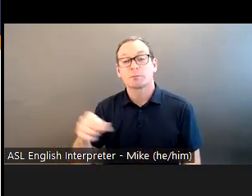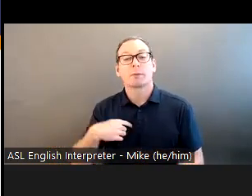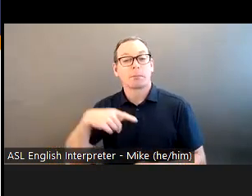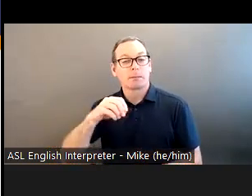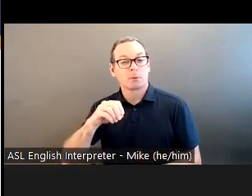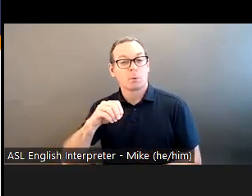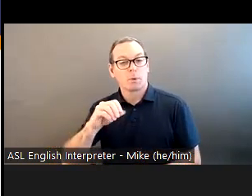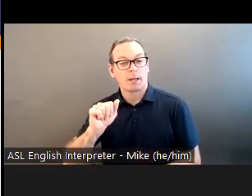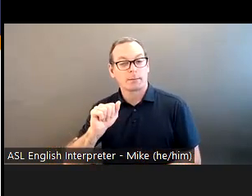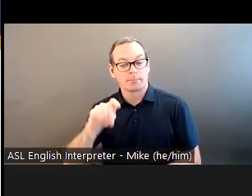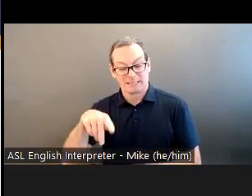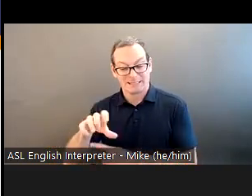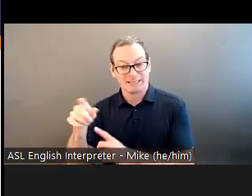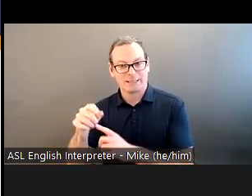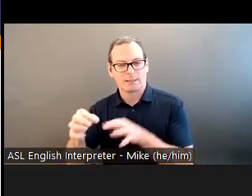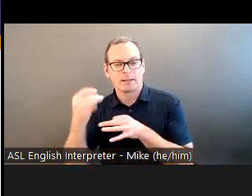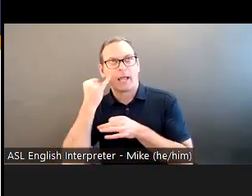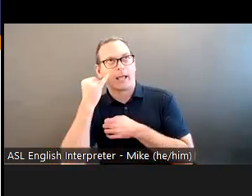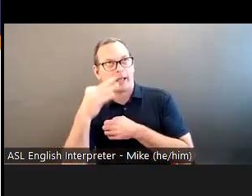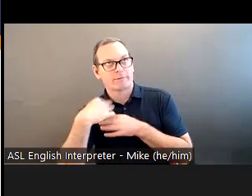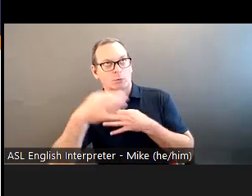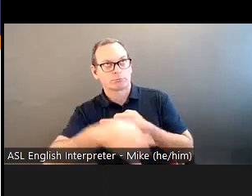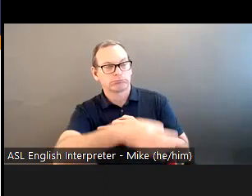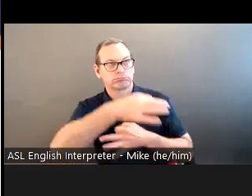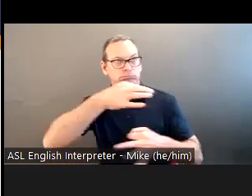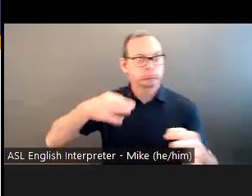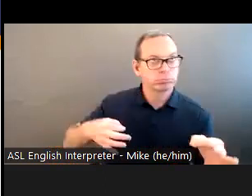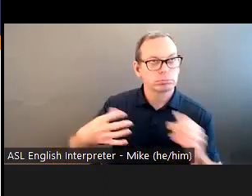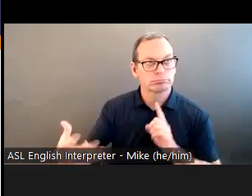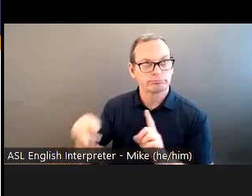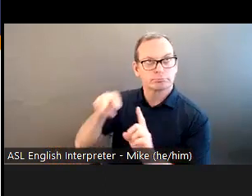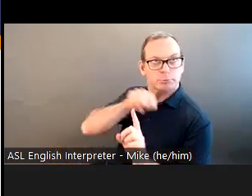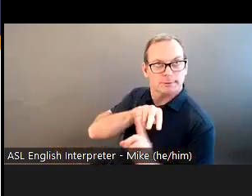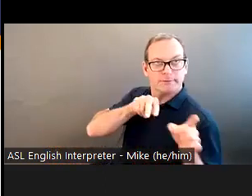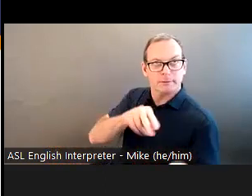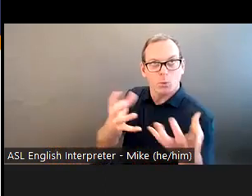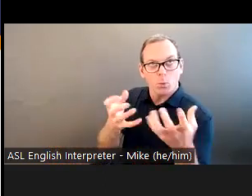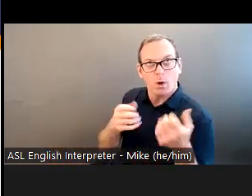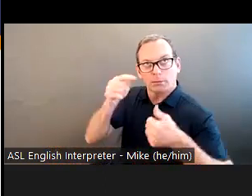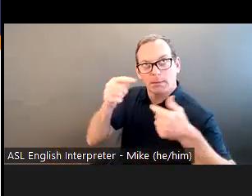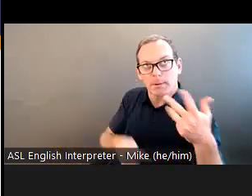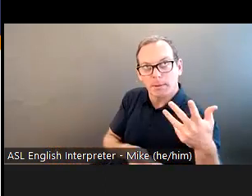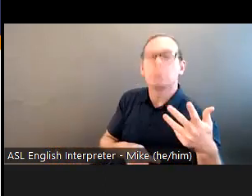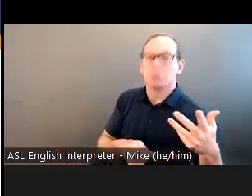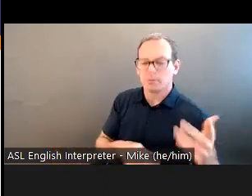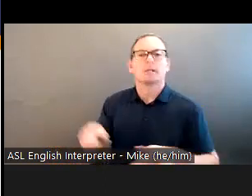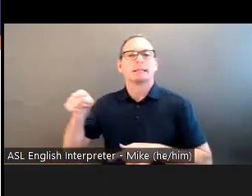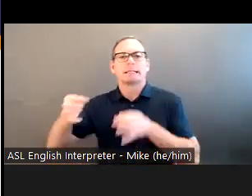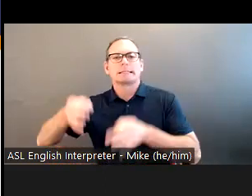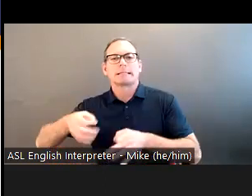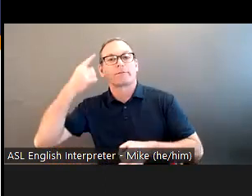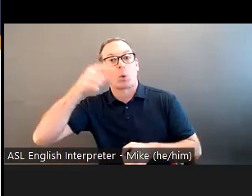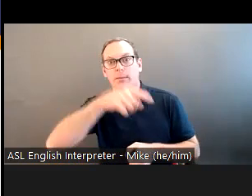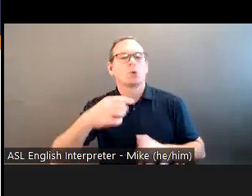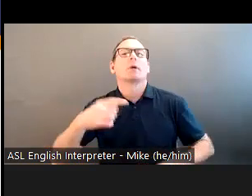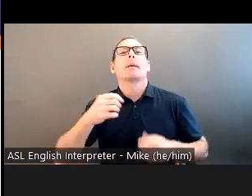you want to make decisions, you make decisions the way the person who granted it would make decisions. Which is why it's